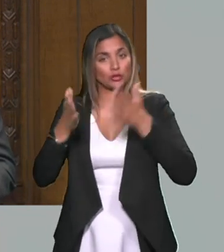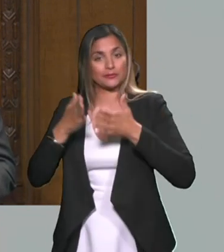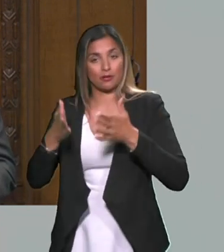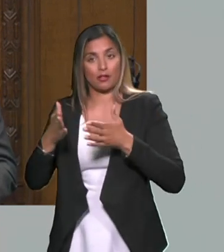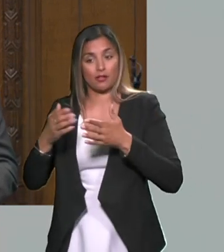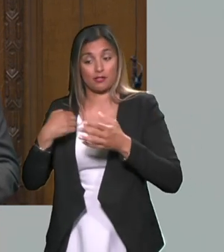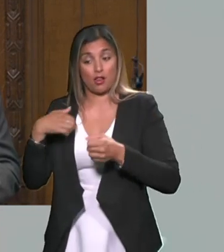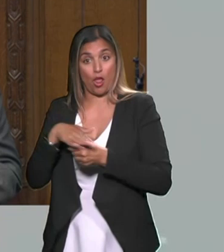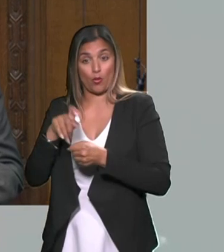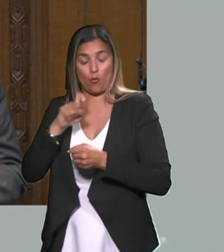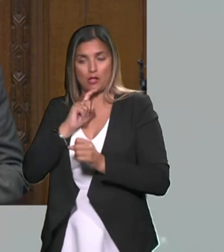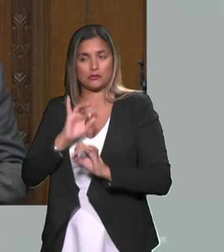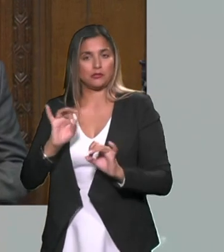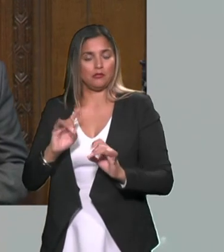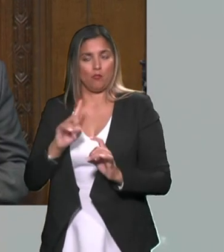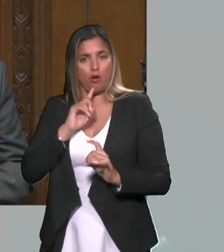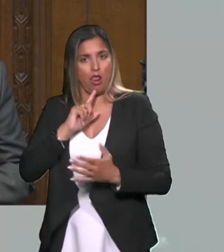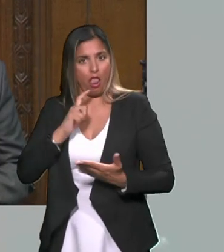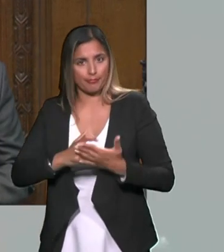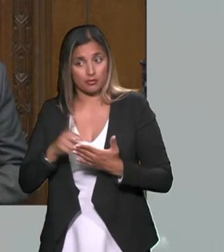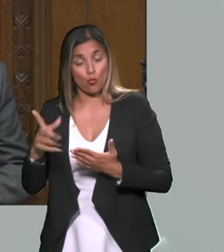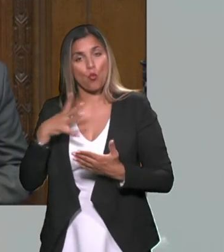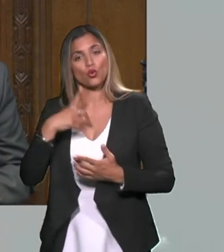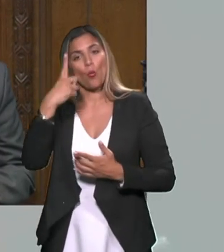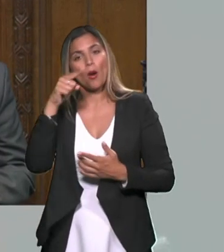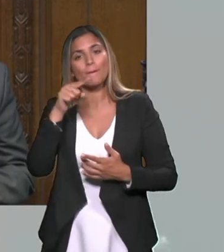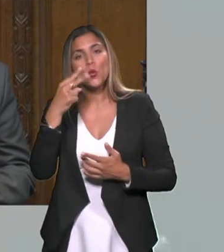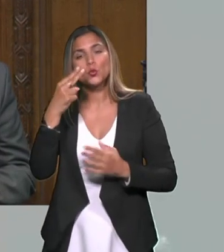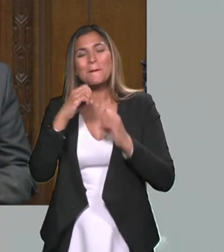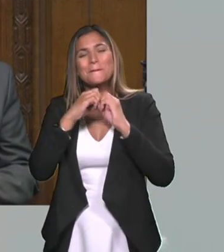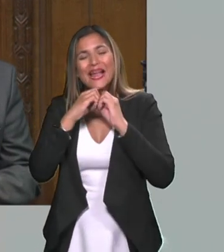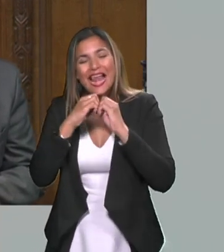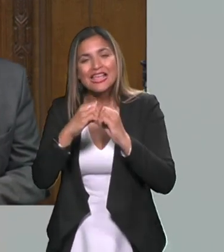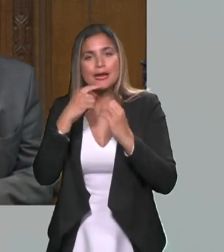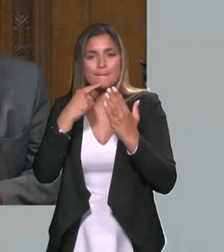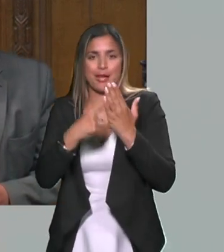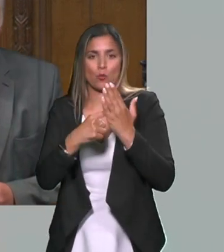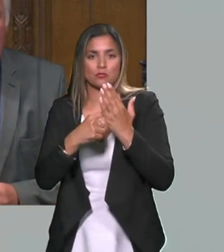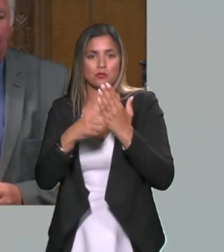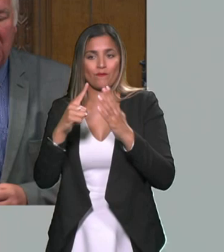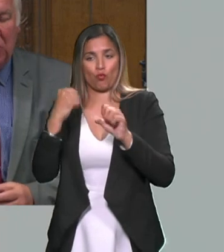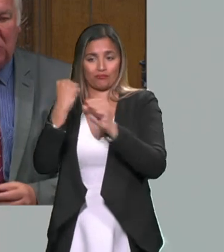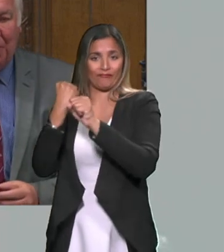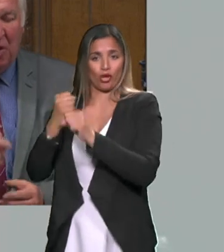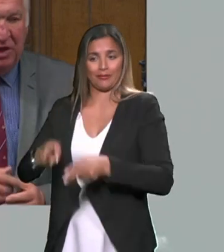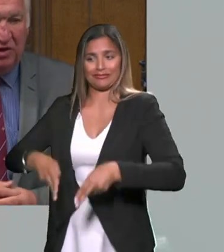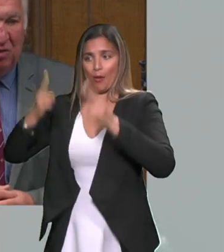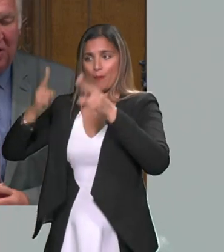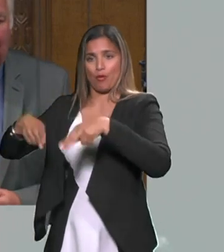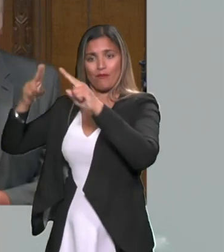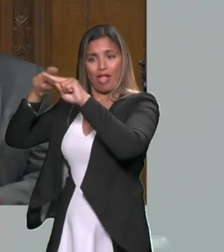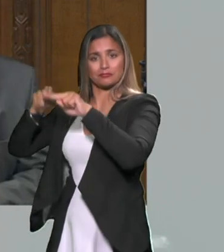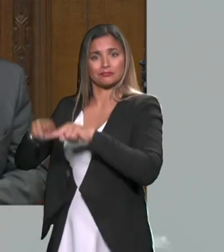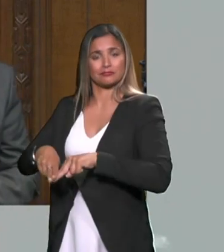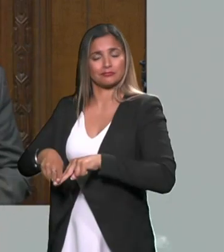by saying that they now want £1.2 billion for the refurbished tower block situation in Watford. So can the Prime Minister do me